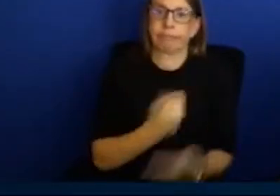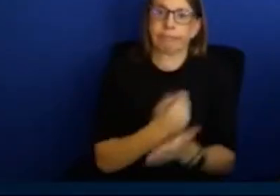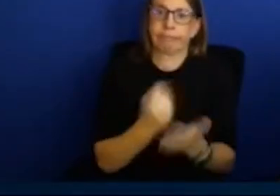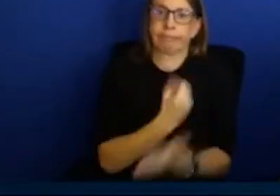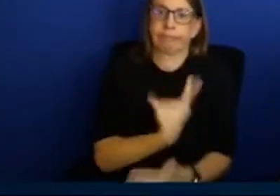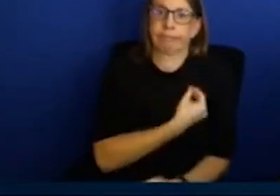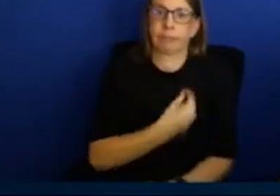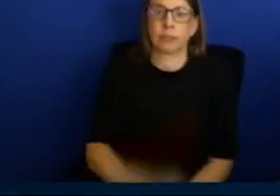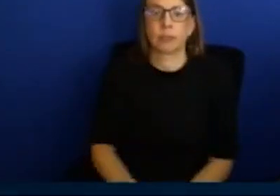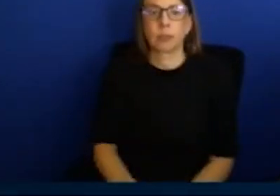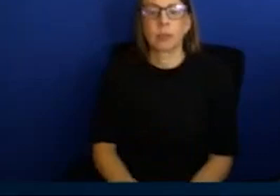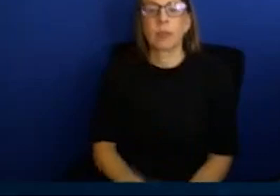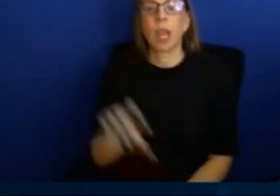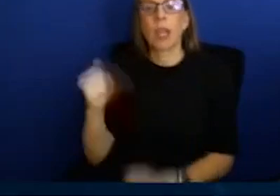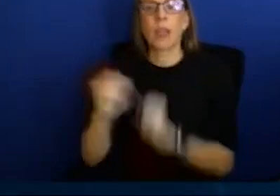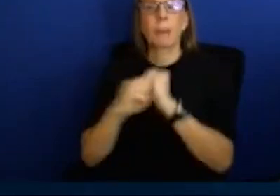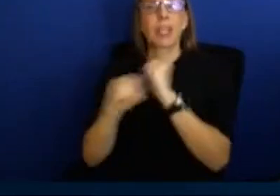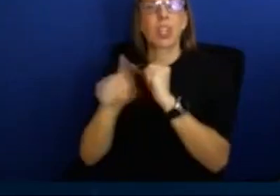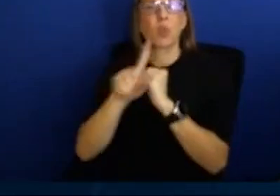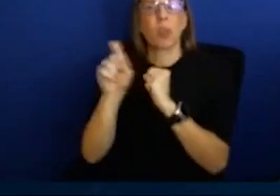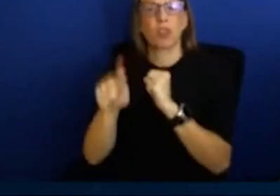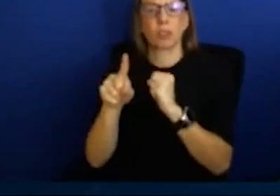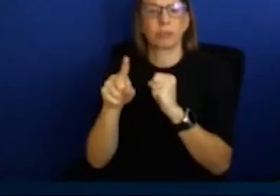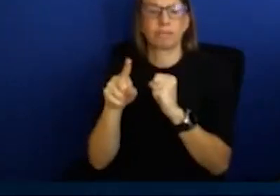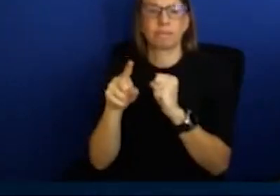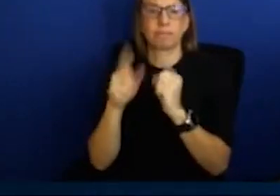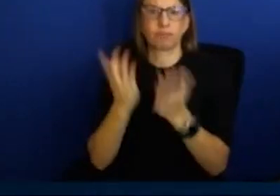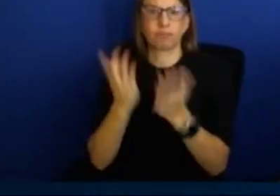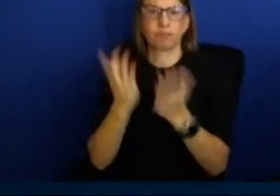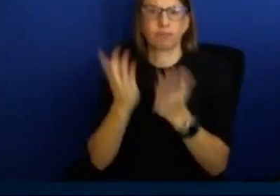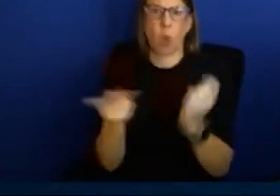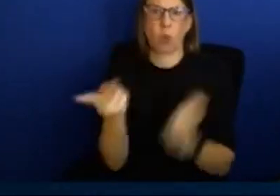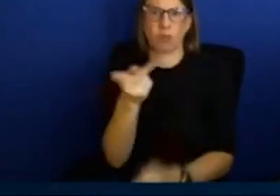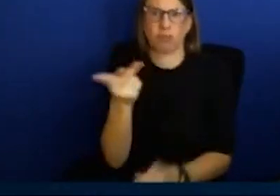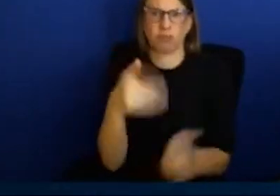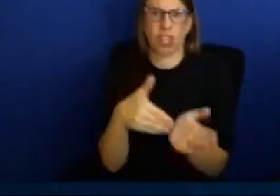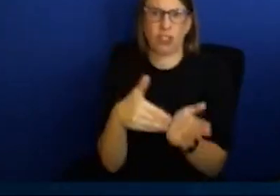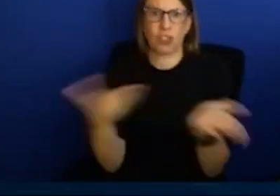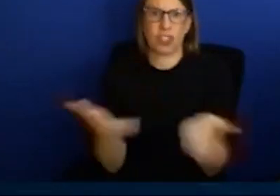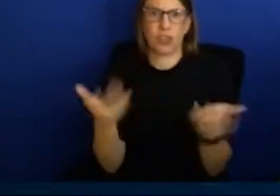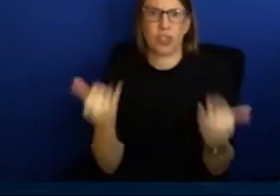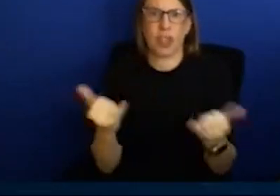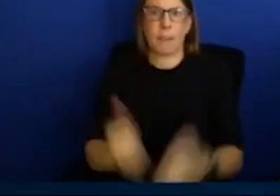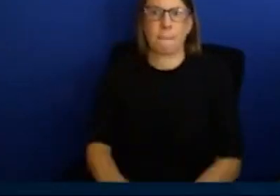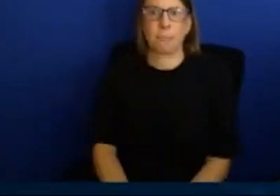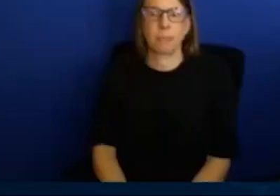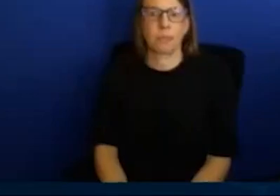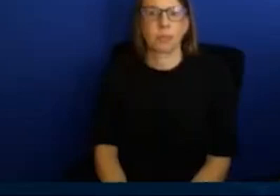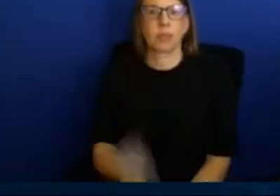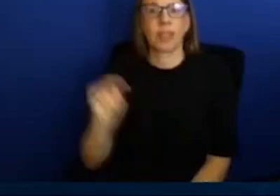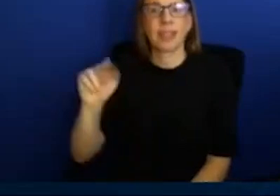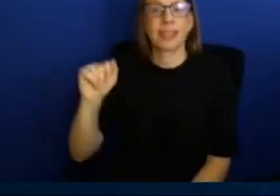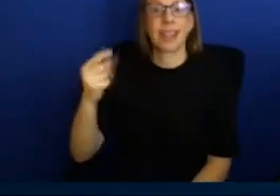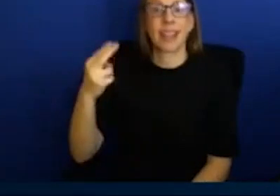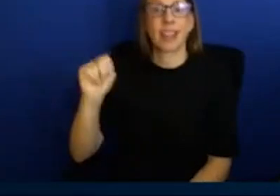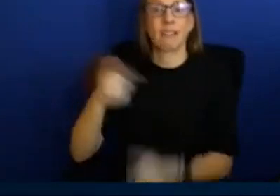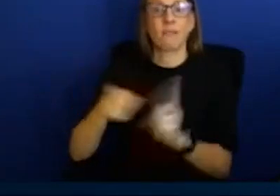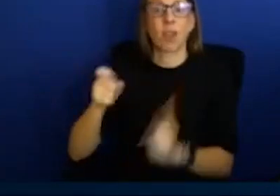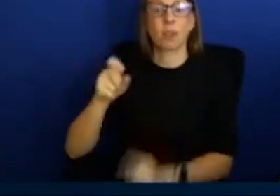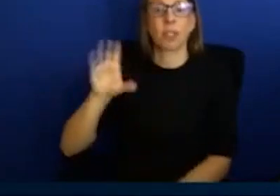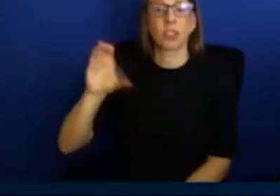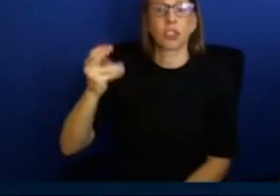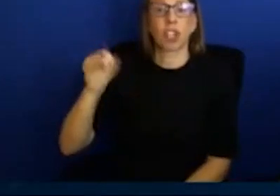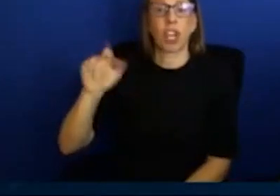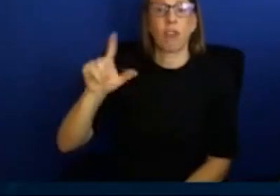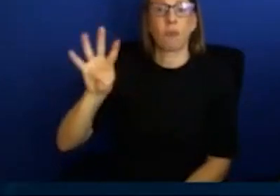media question come in, and I'm going to give it to both of our doctors here today. Nathan over at Channel 41, and I'm just going to read this so